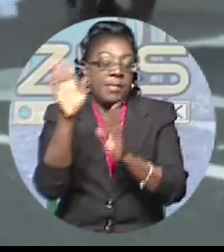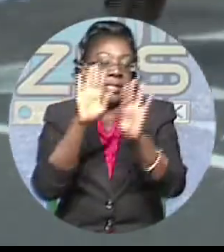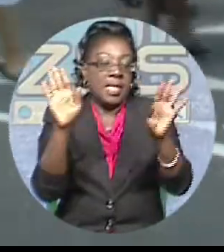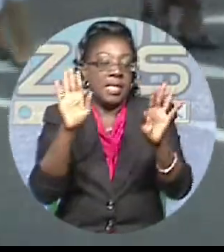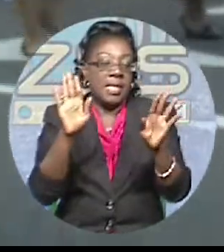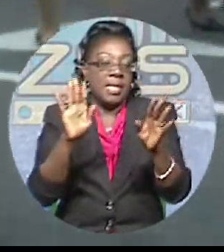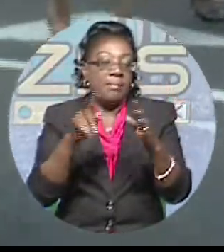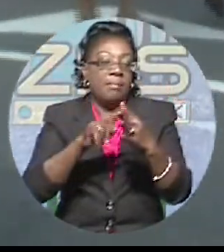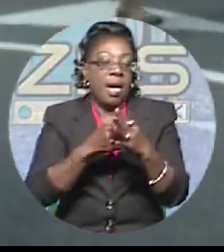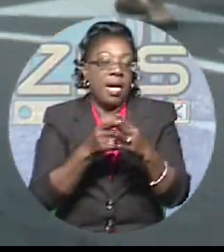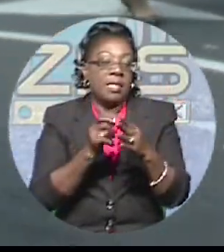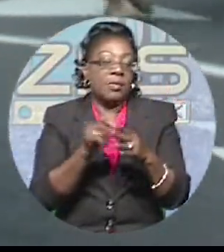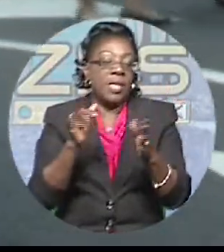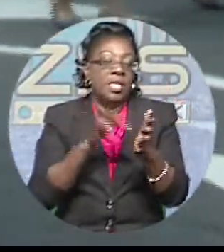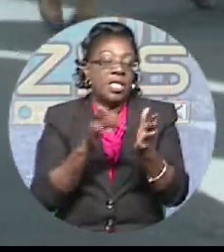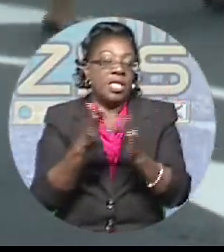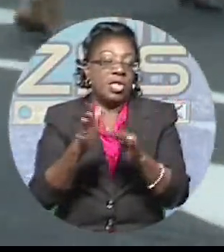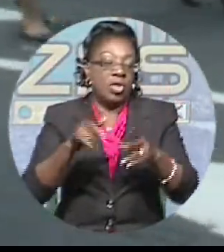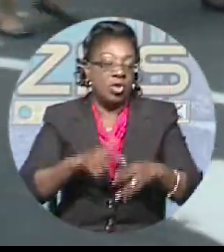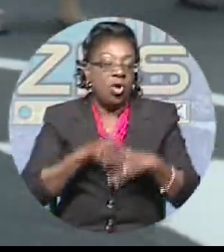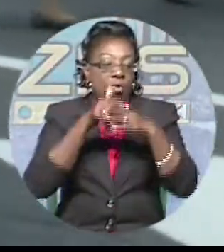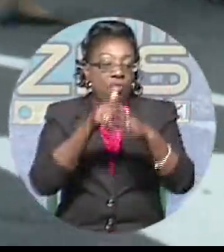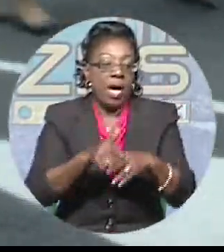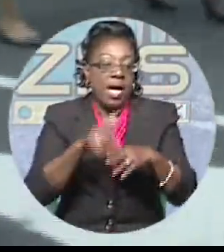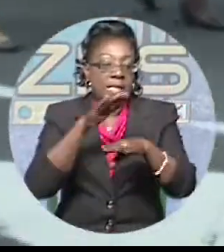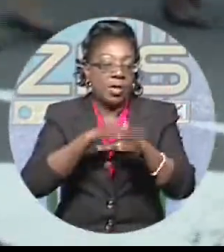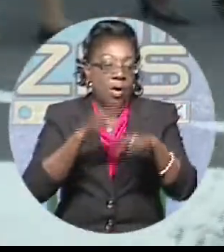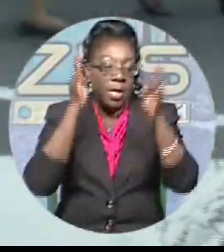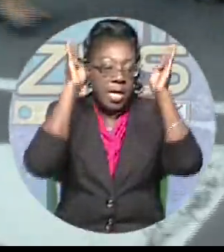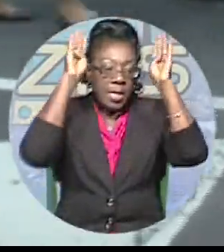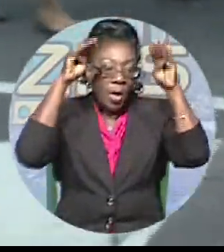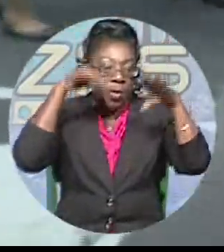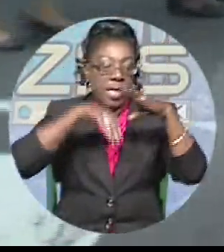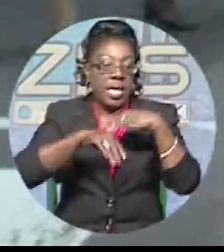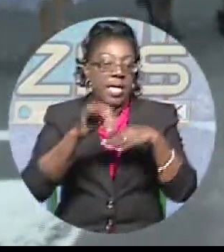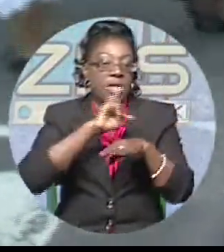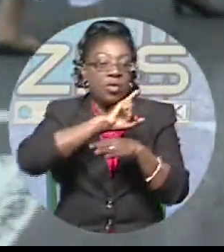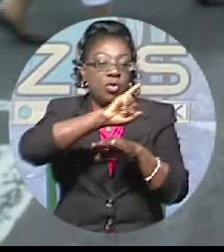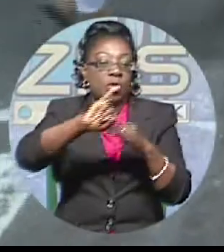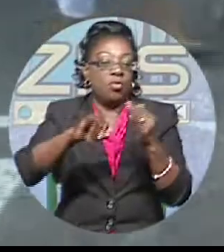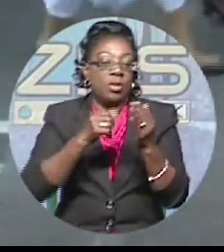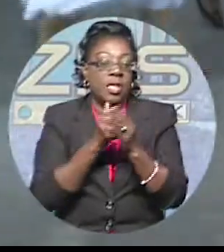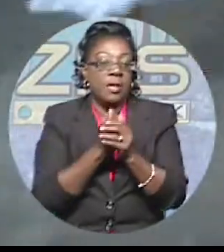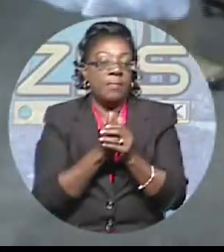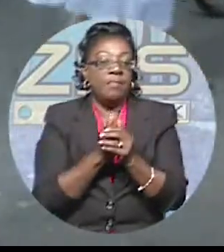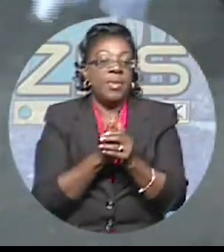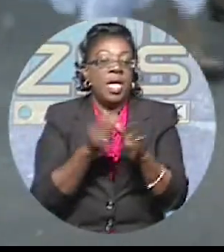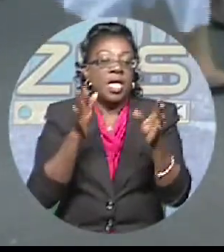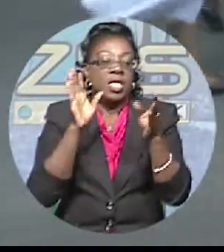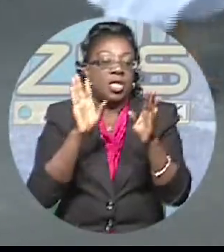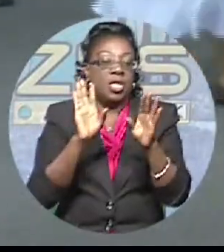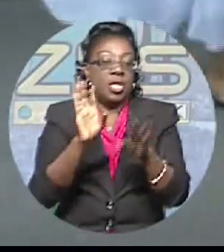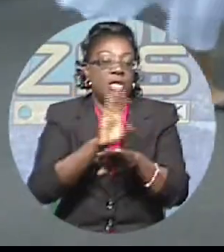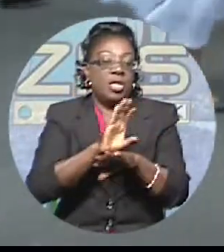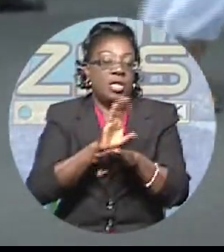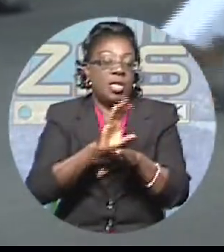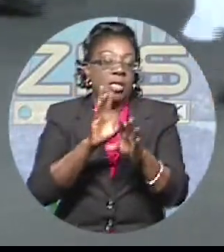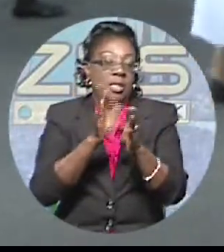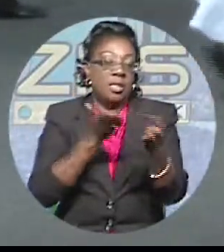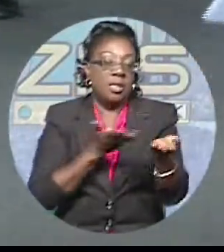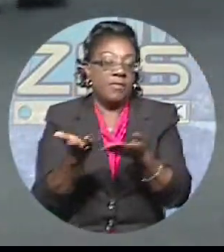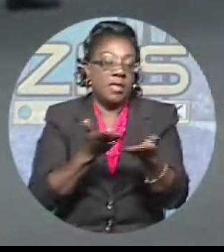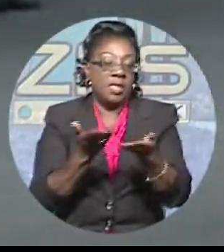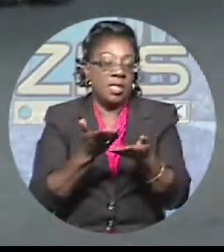while scattering palms in his path. Here at home, thousands of Christians attend Palm Sunday church services to observe the triumph, procession,